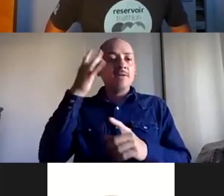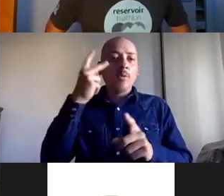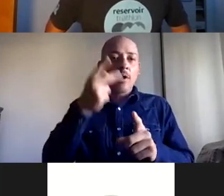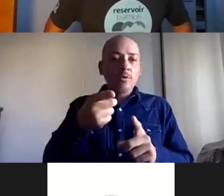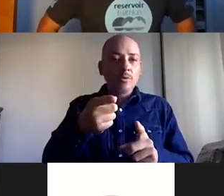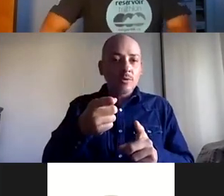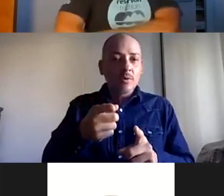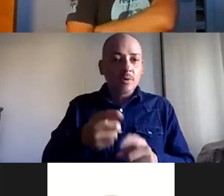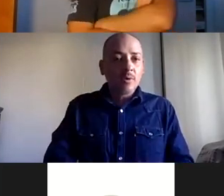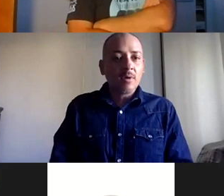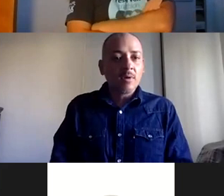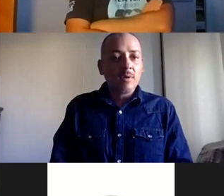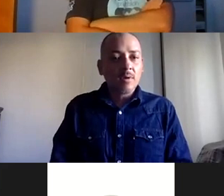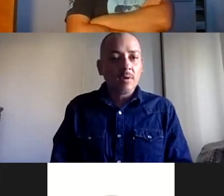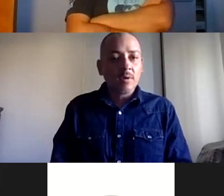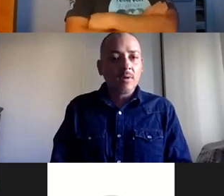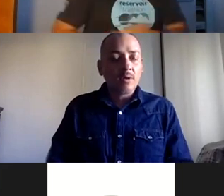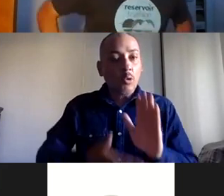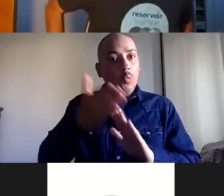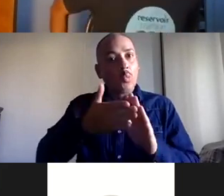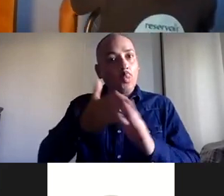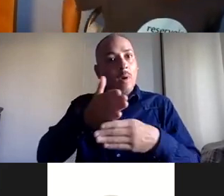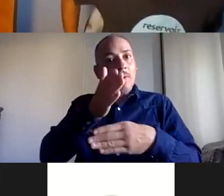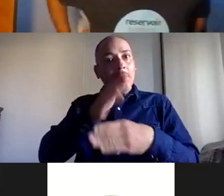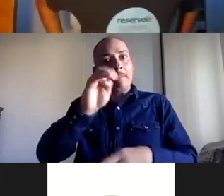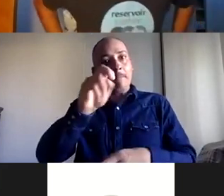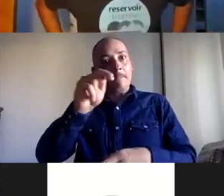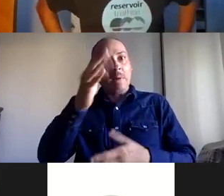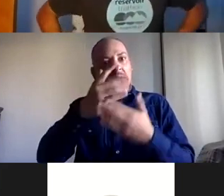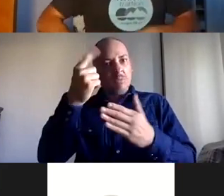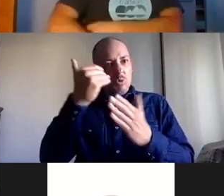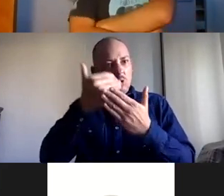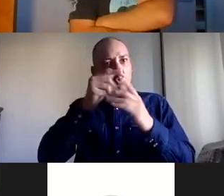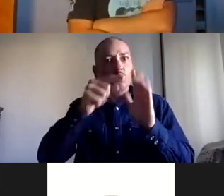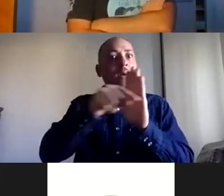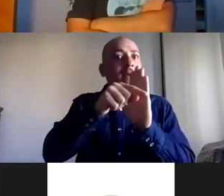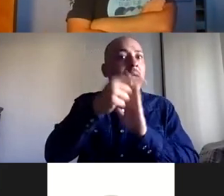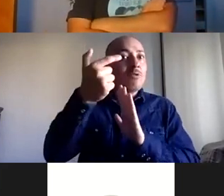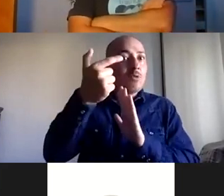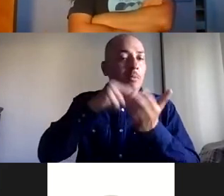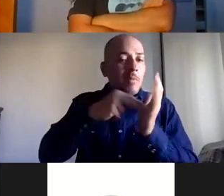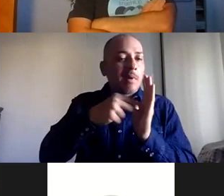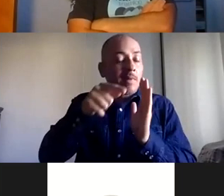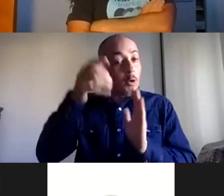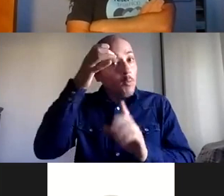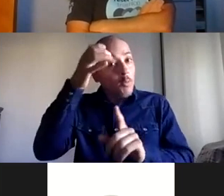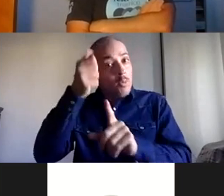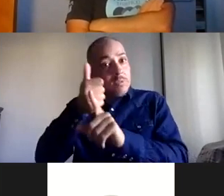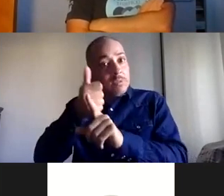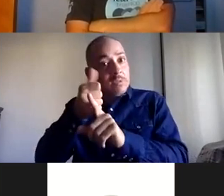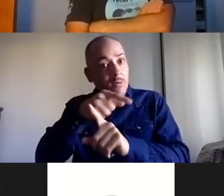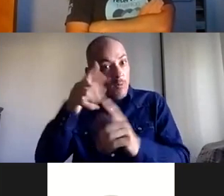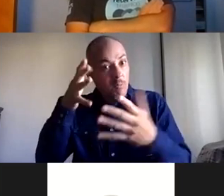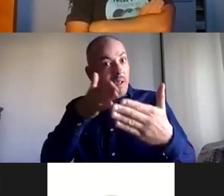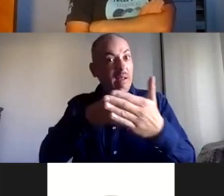Gourov's running mean as somewhere close to negative 21. That means the computer that we're playing against